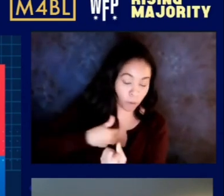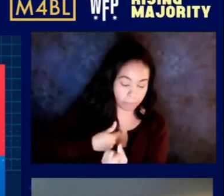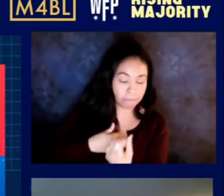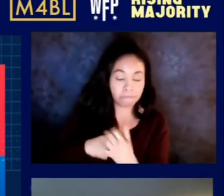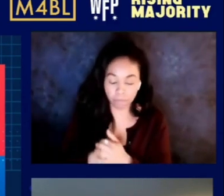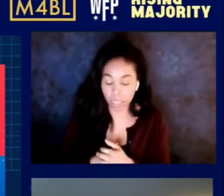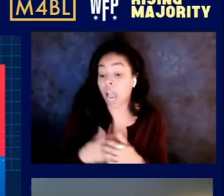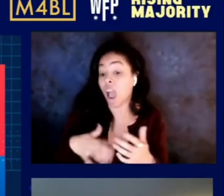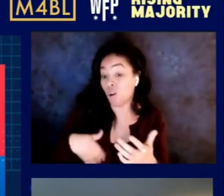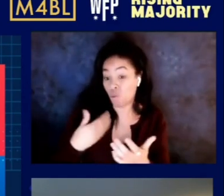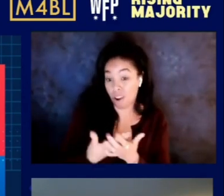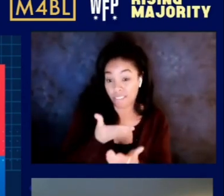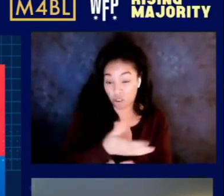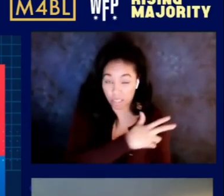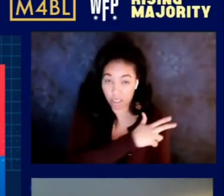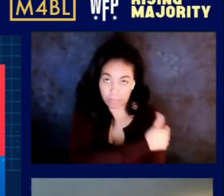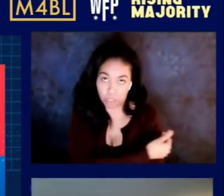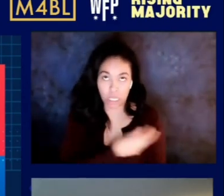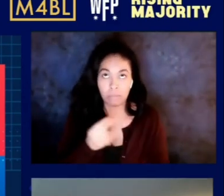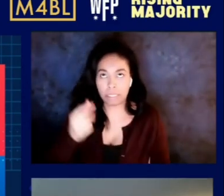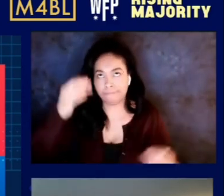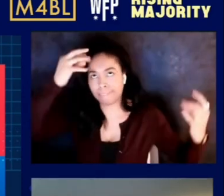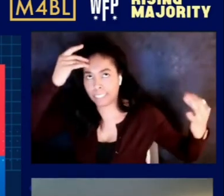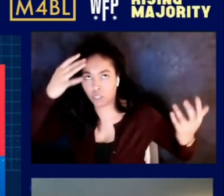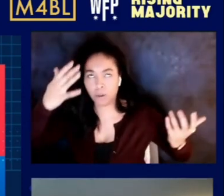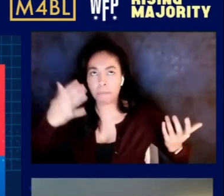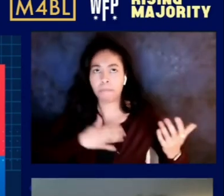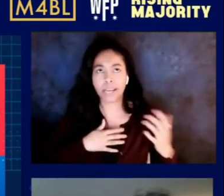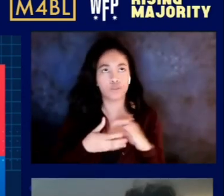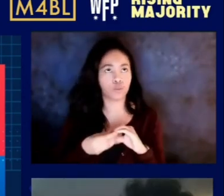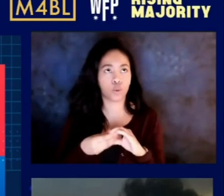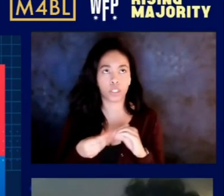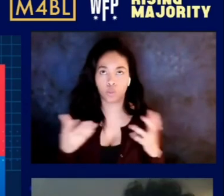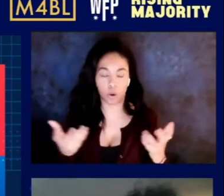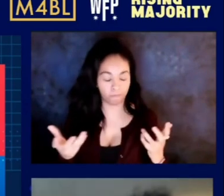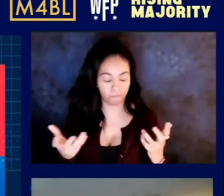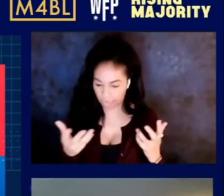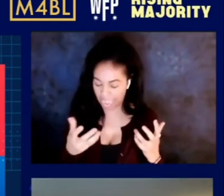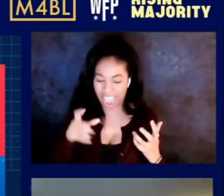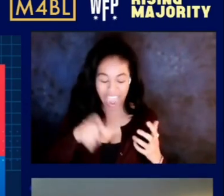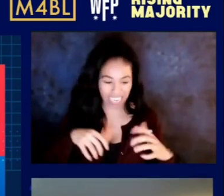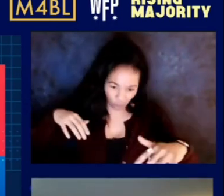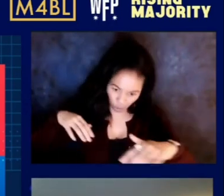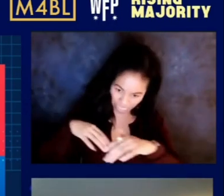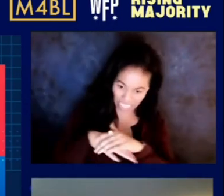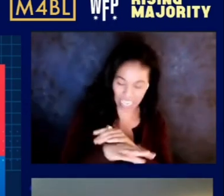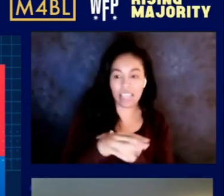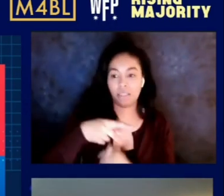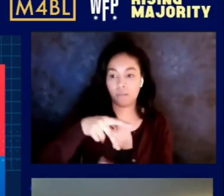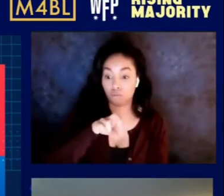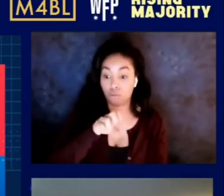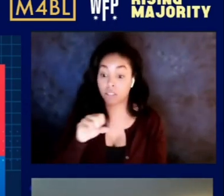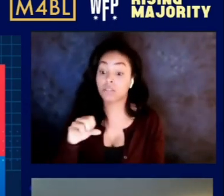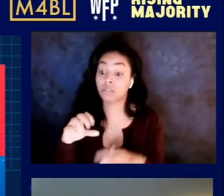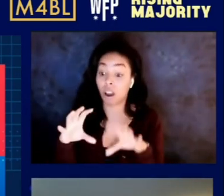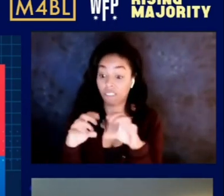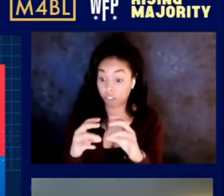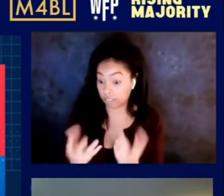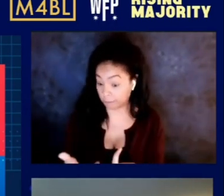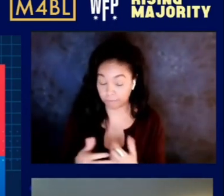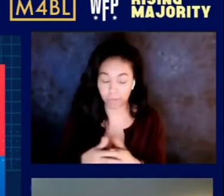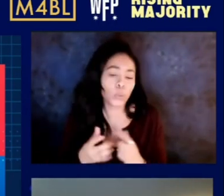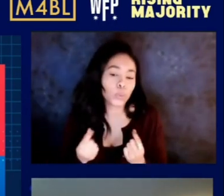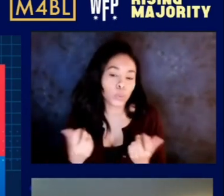I instantly started thinking, okay, like what's going to be my story, right? Because I needed to get inside this press conference. So what I did is I went